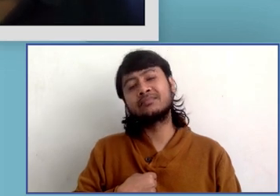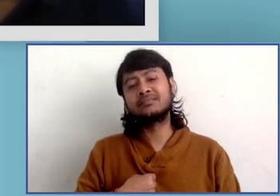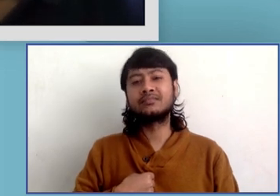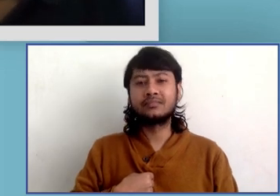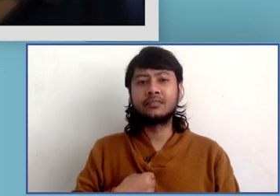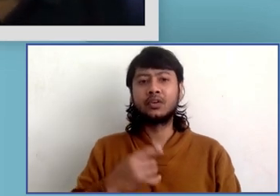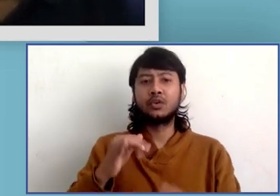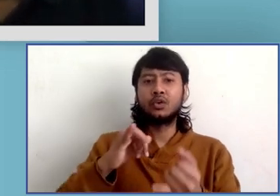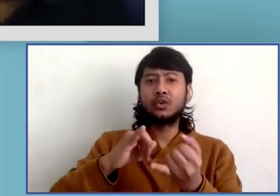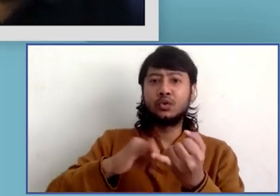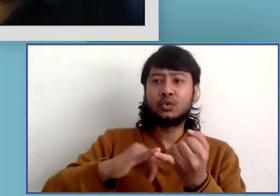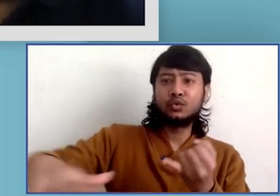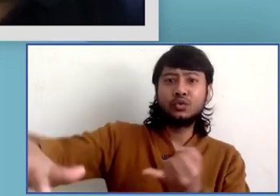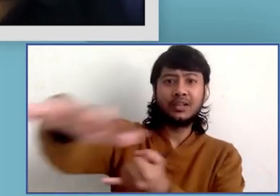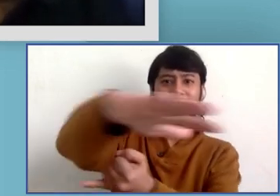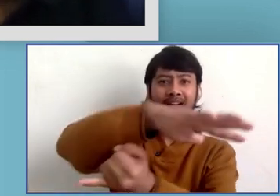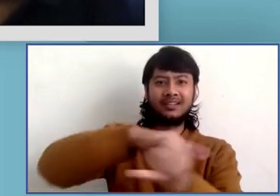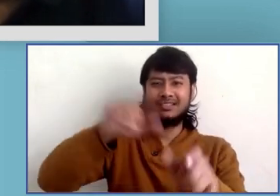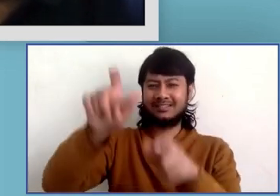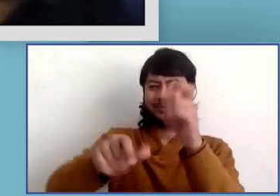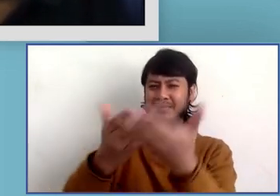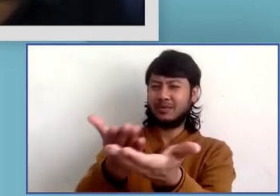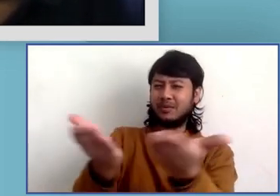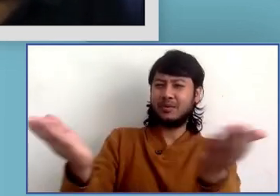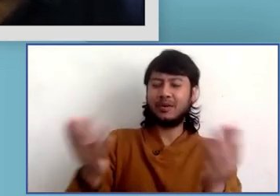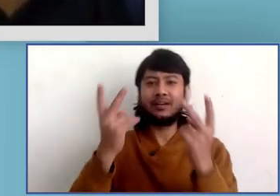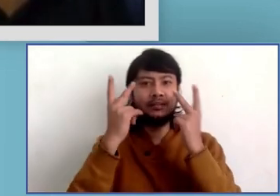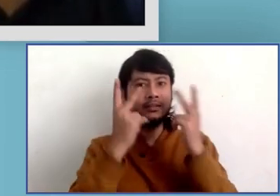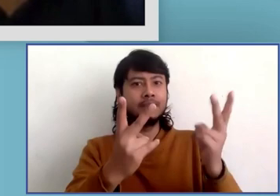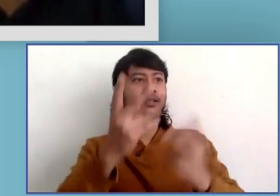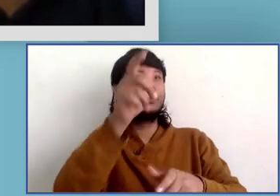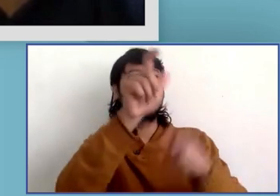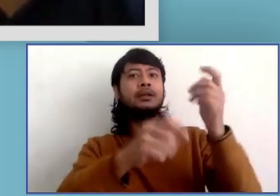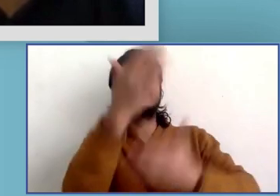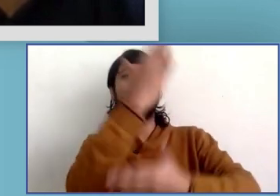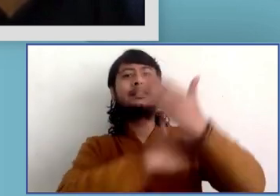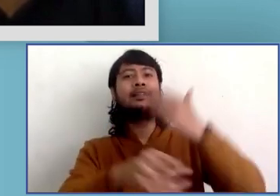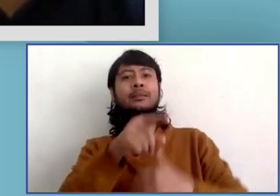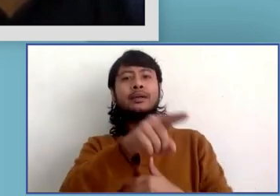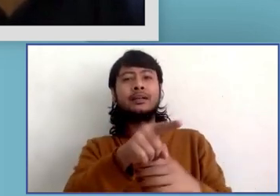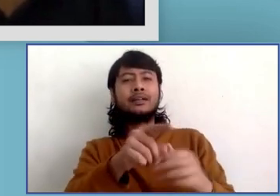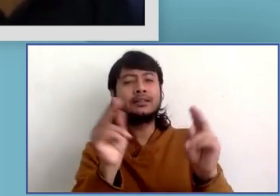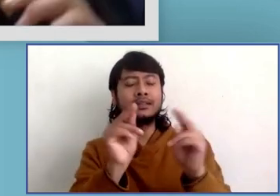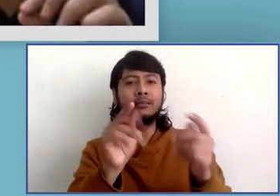just take into consideration the special needs of people, it's mostly